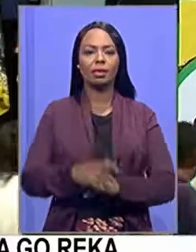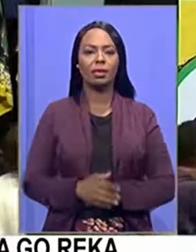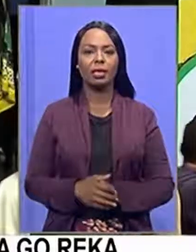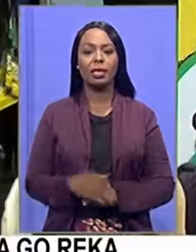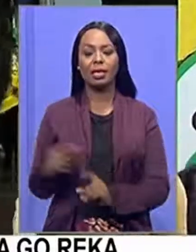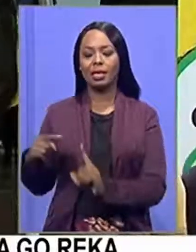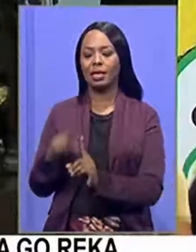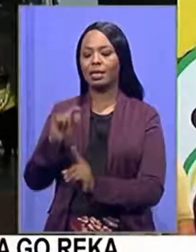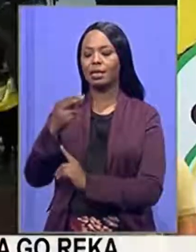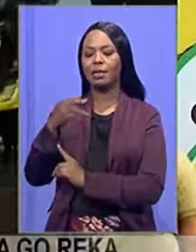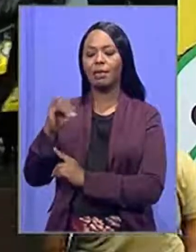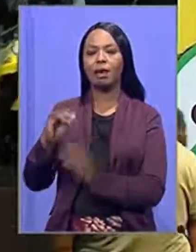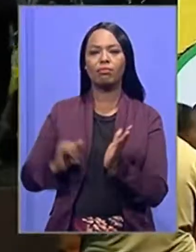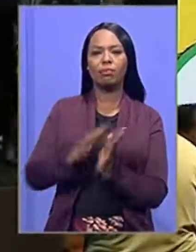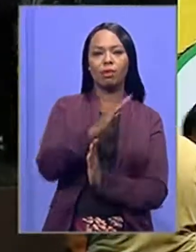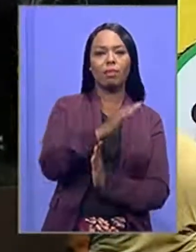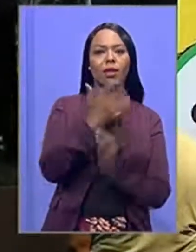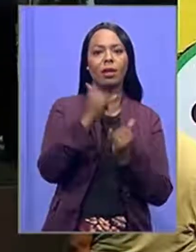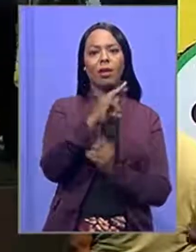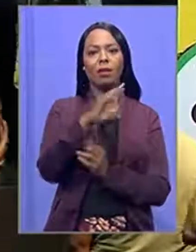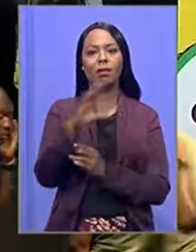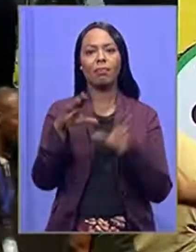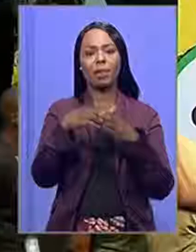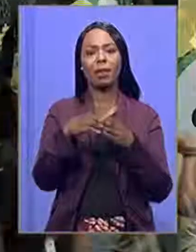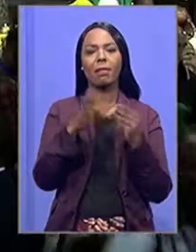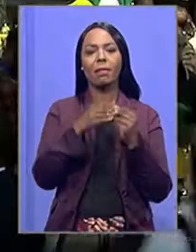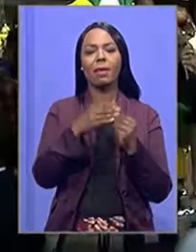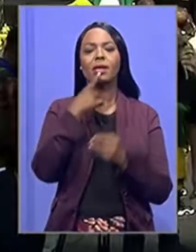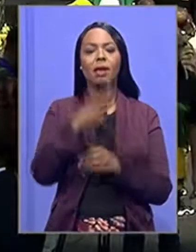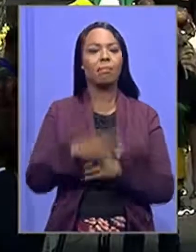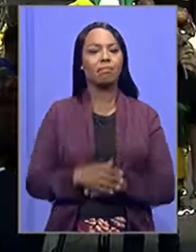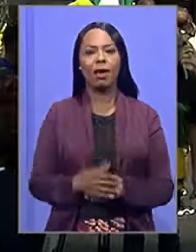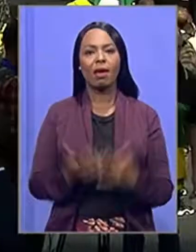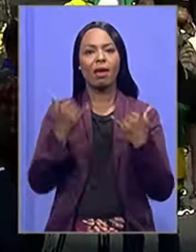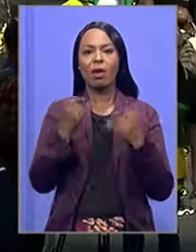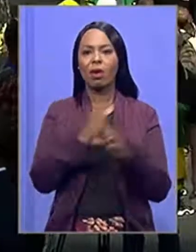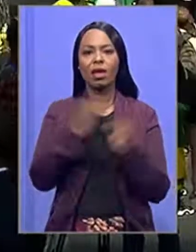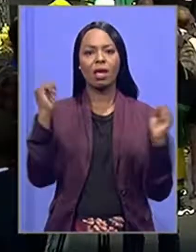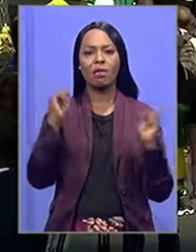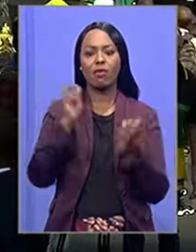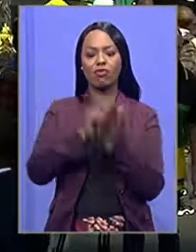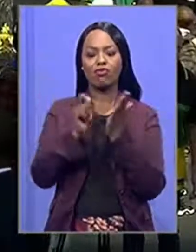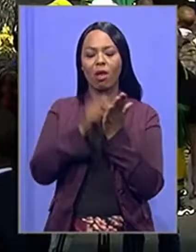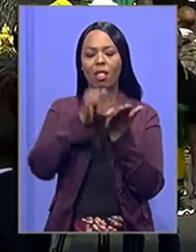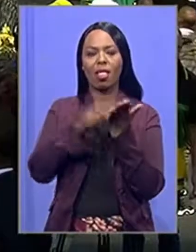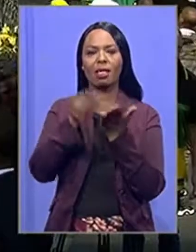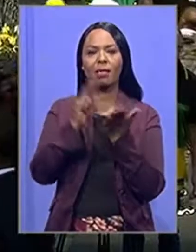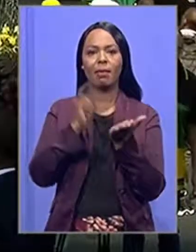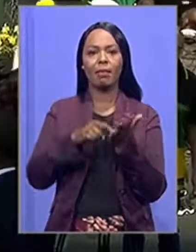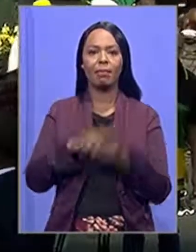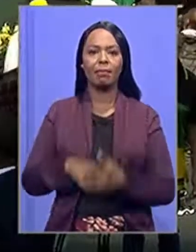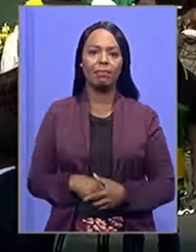o kwaletse komiti ya ditlhopo ya ANC lekwalo a netefaletsa gore ga e sene mokwadi wa lekwalo leo.